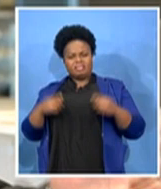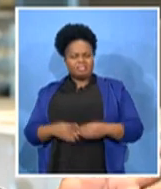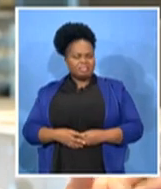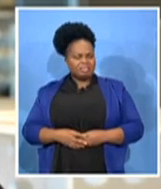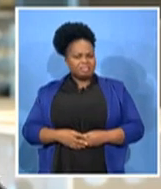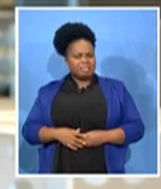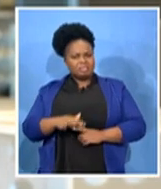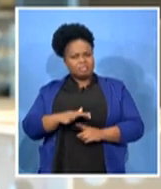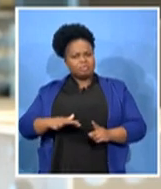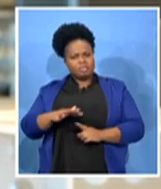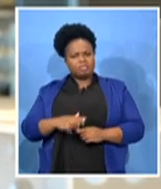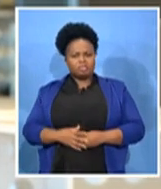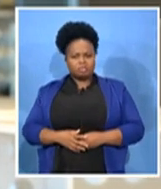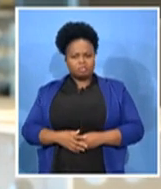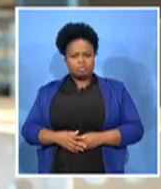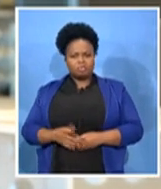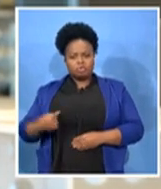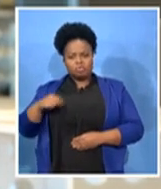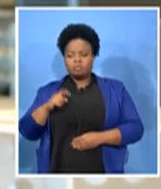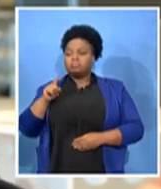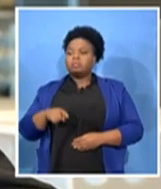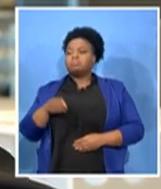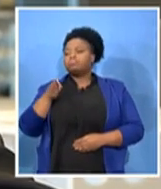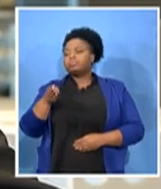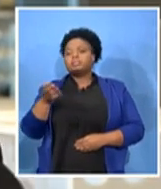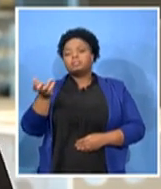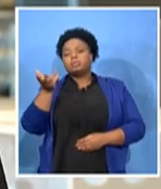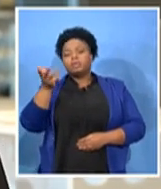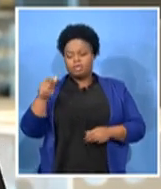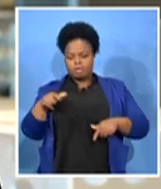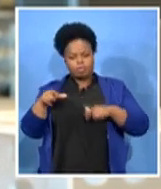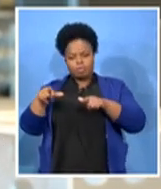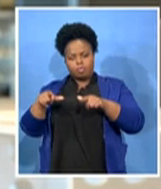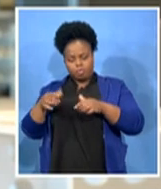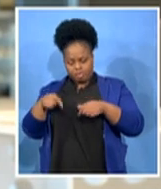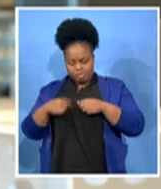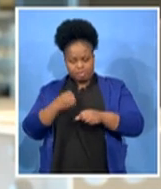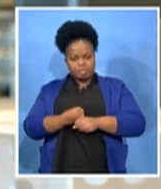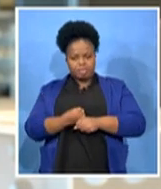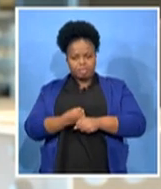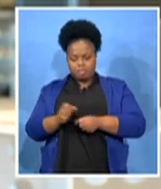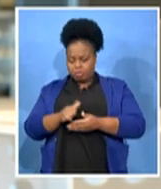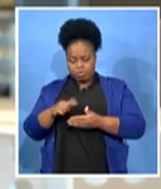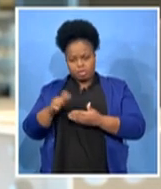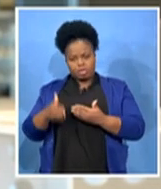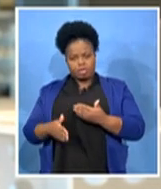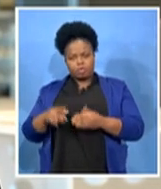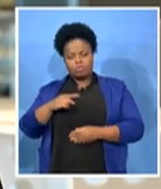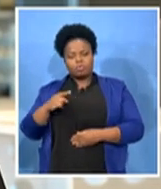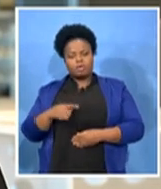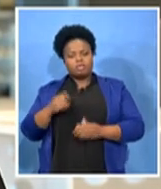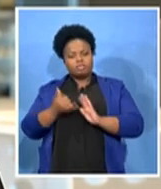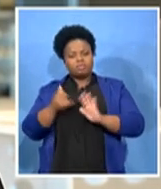be somewhere in Limpopo this weekend where the January 8 statement is supposed to be delivered, but here we